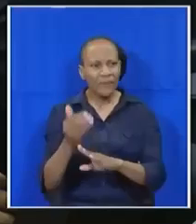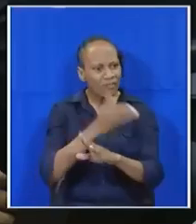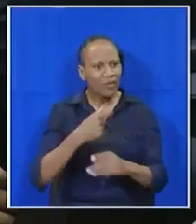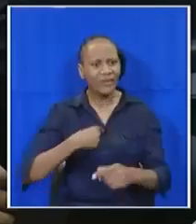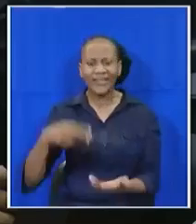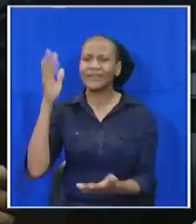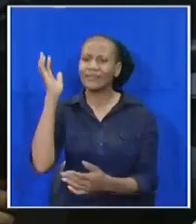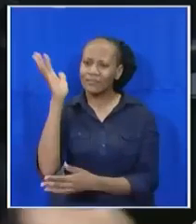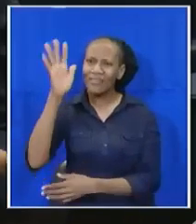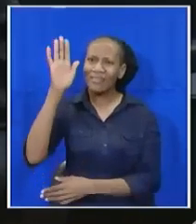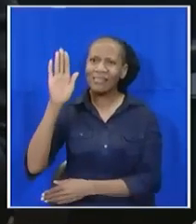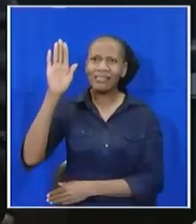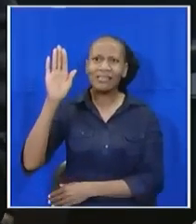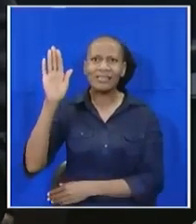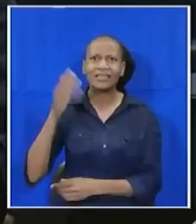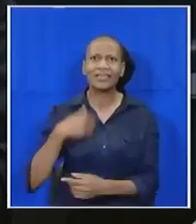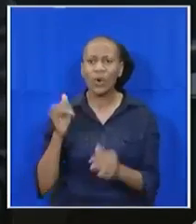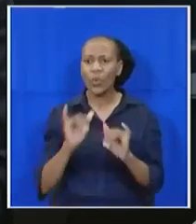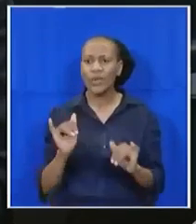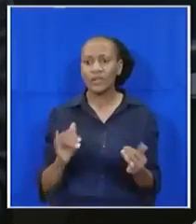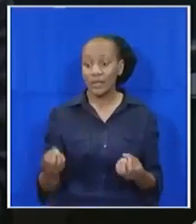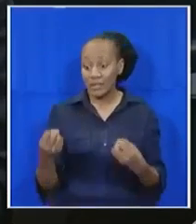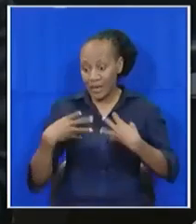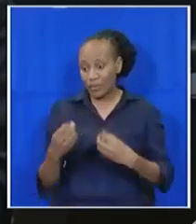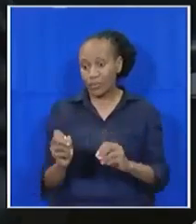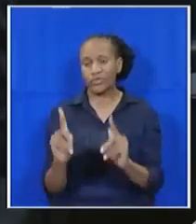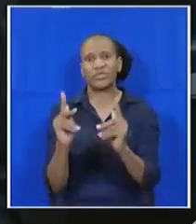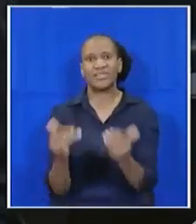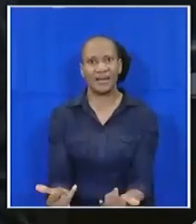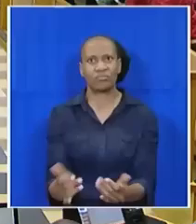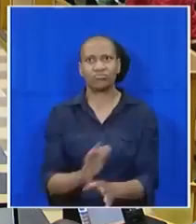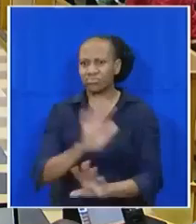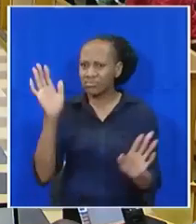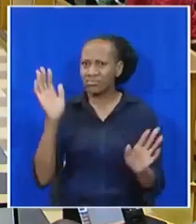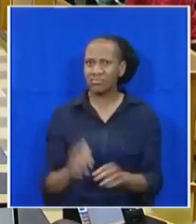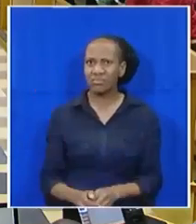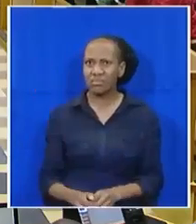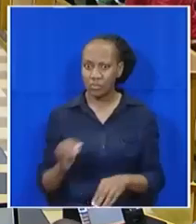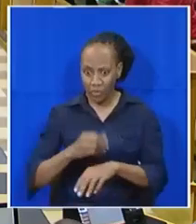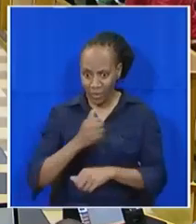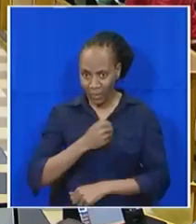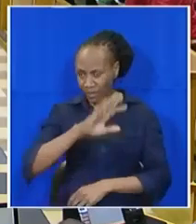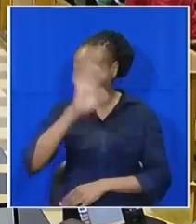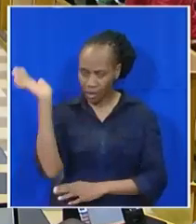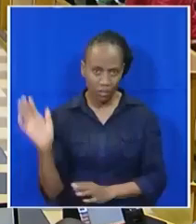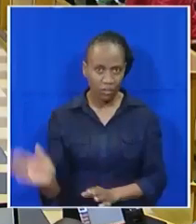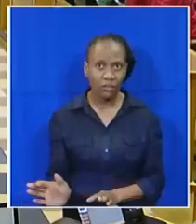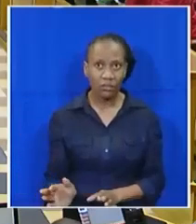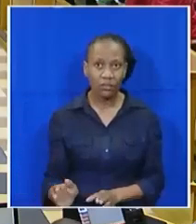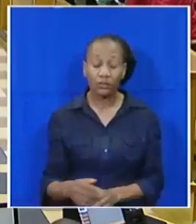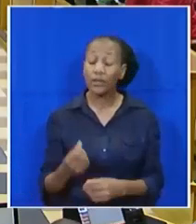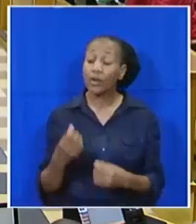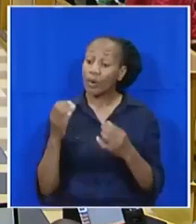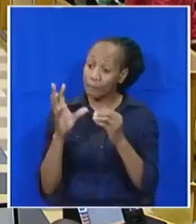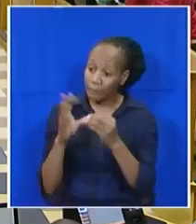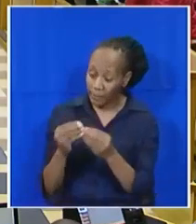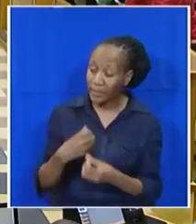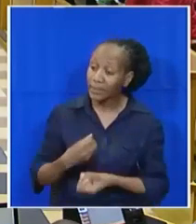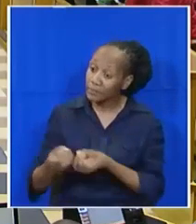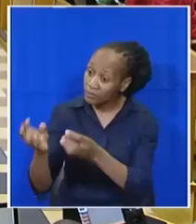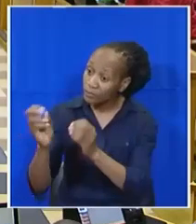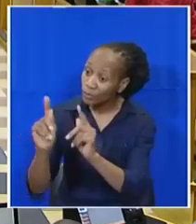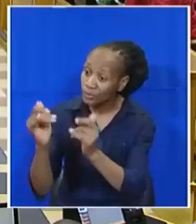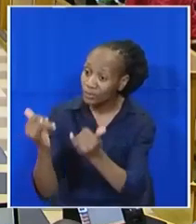ruling. Asixabaneke Now you only ngoba. recognize me now. Honorable member. Now is that my problem? I have recognized you, and Yes. I'm